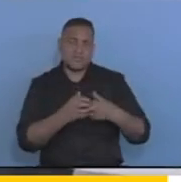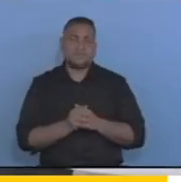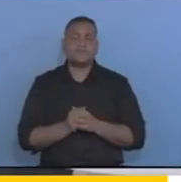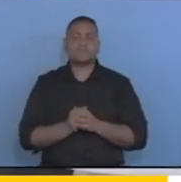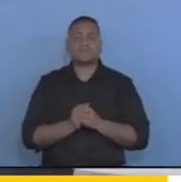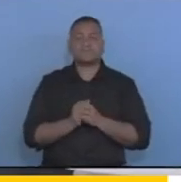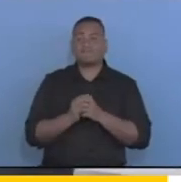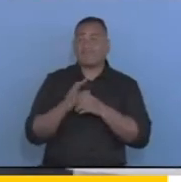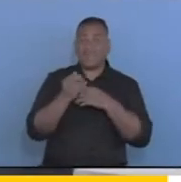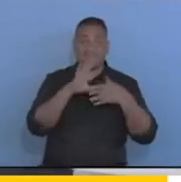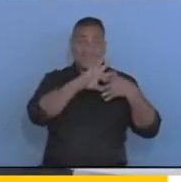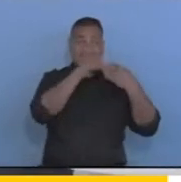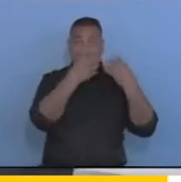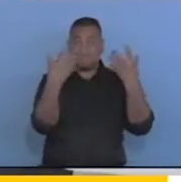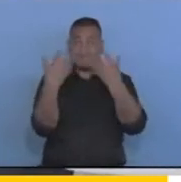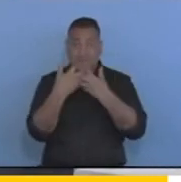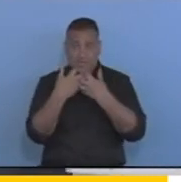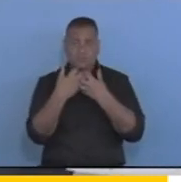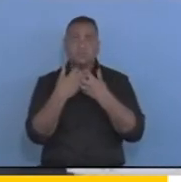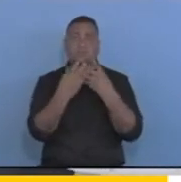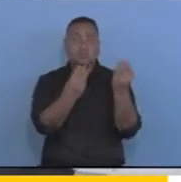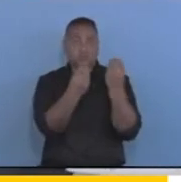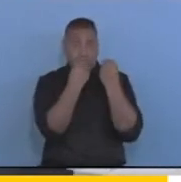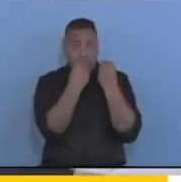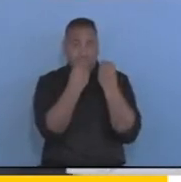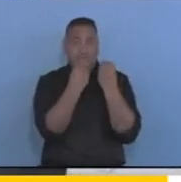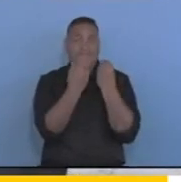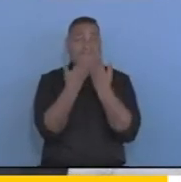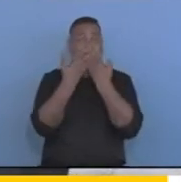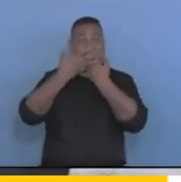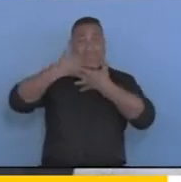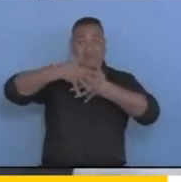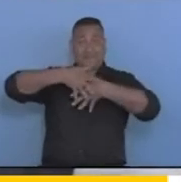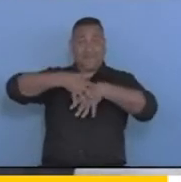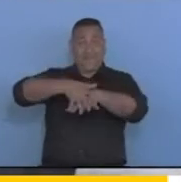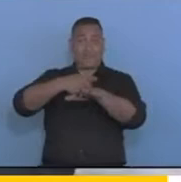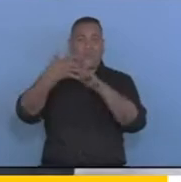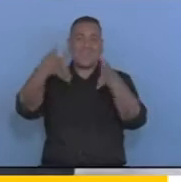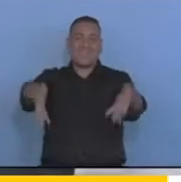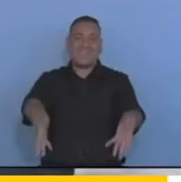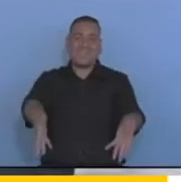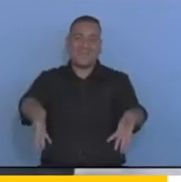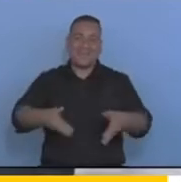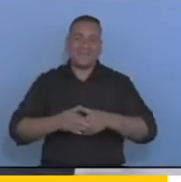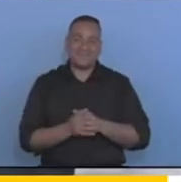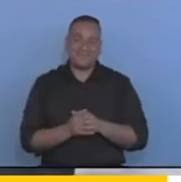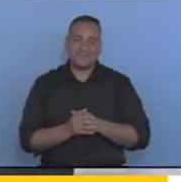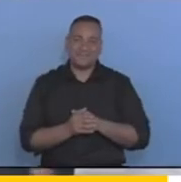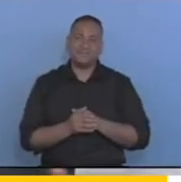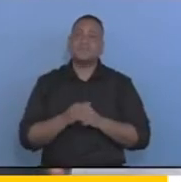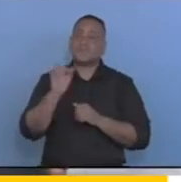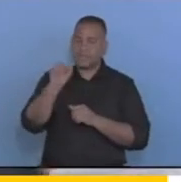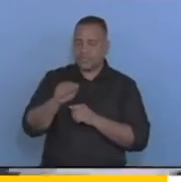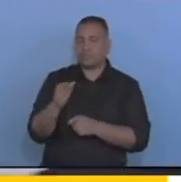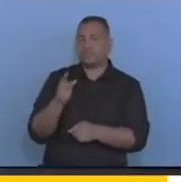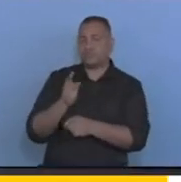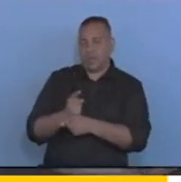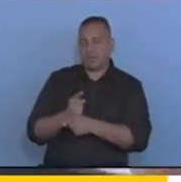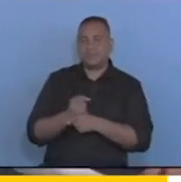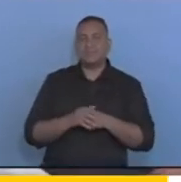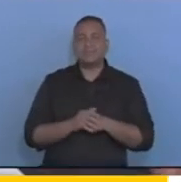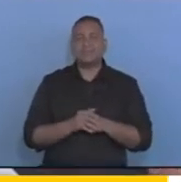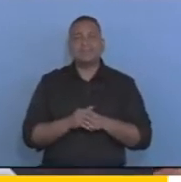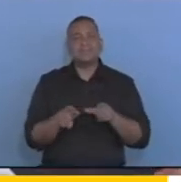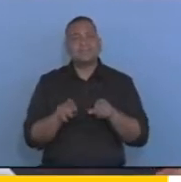you are implementing these sort of steps here. Correct. Oh, wow. Quite correct. And we are proud to say